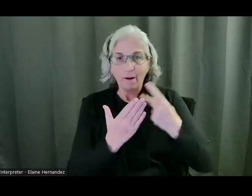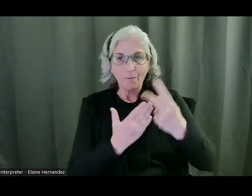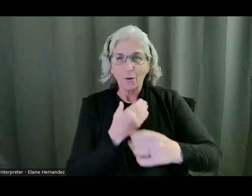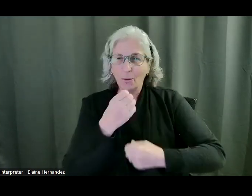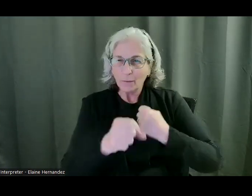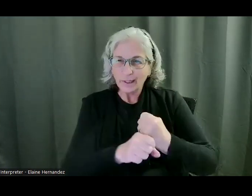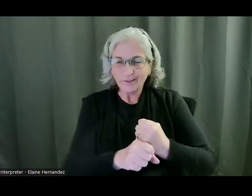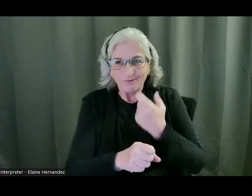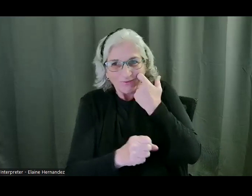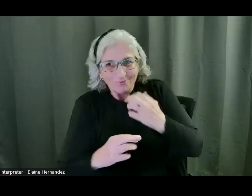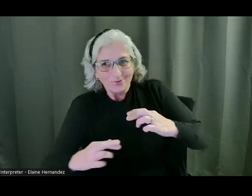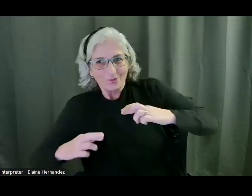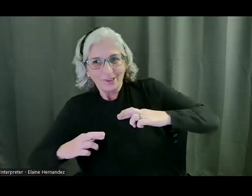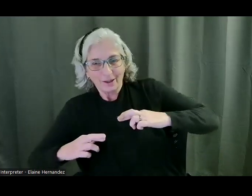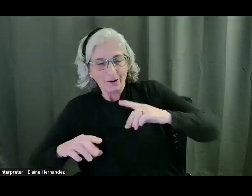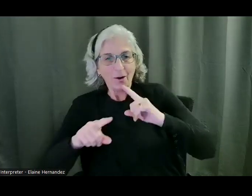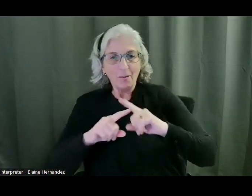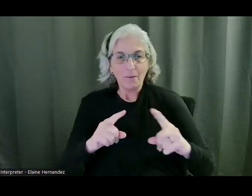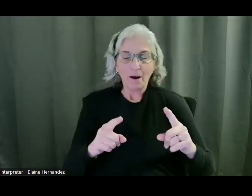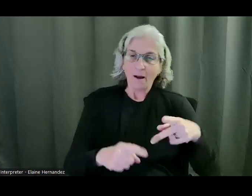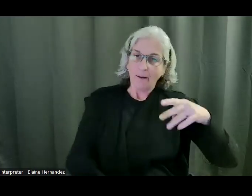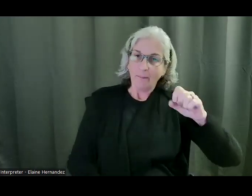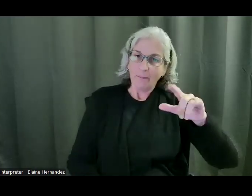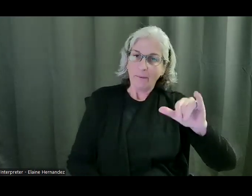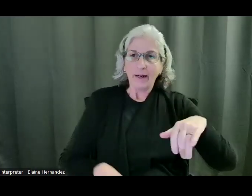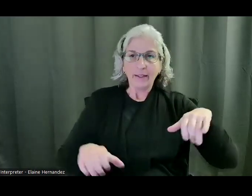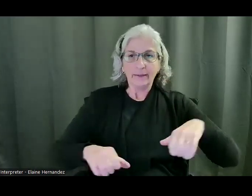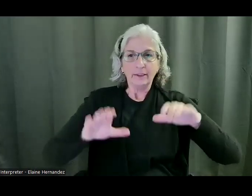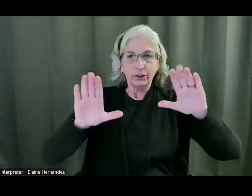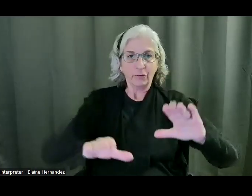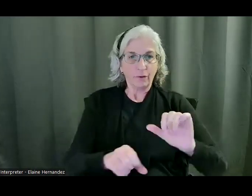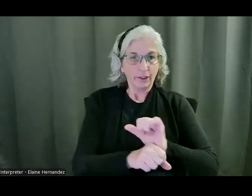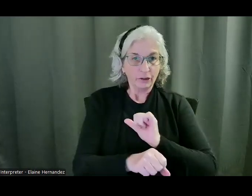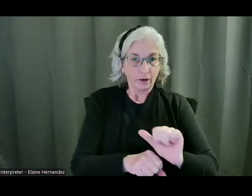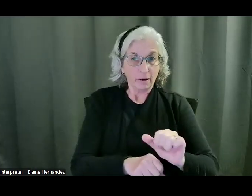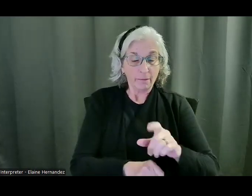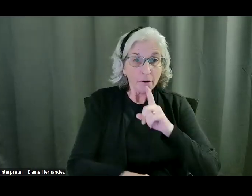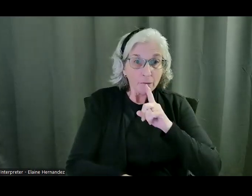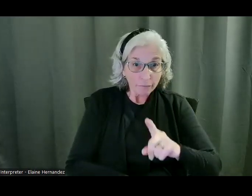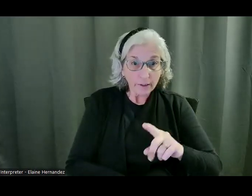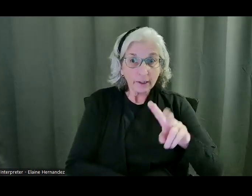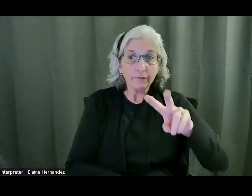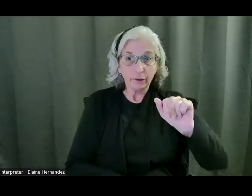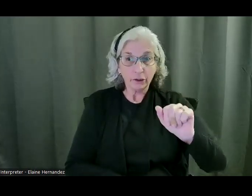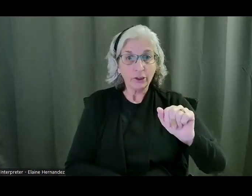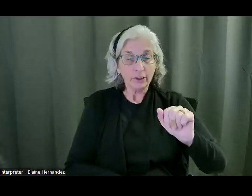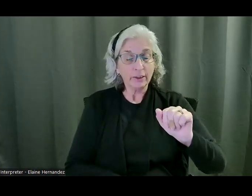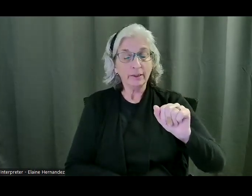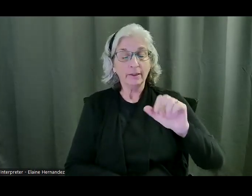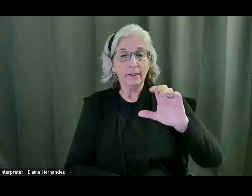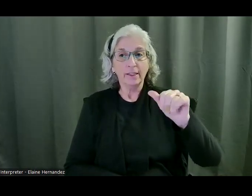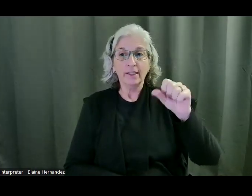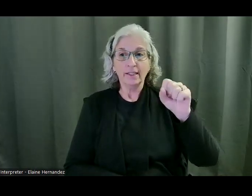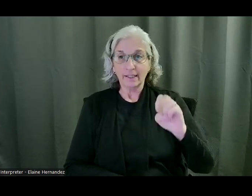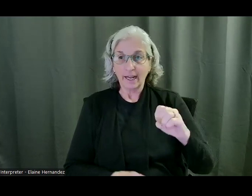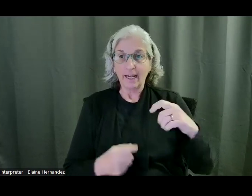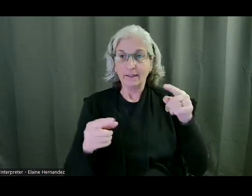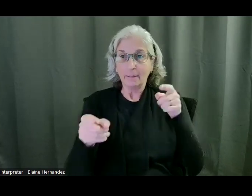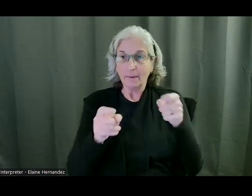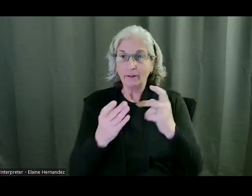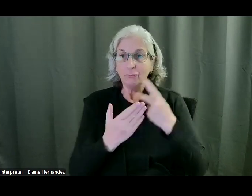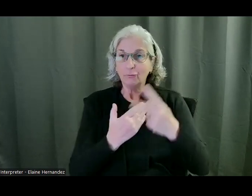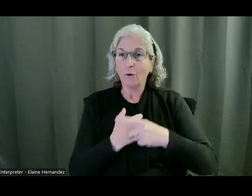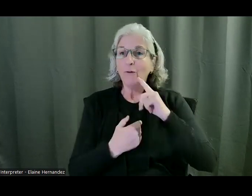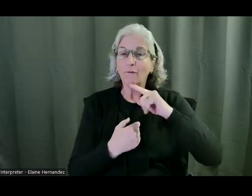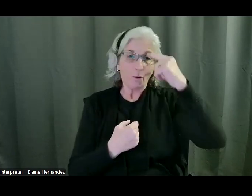did a fantastic job. In fact, Virginia's brain injury case management program was known around the country. She was